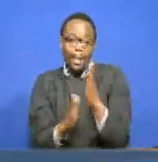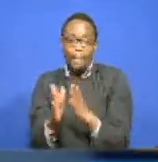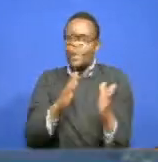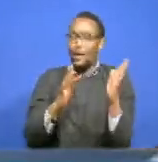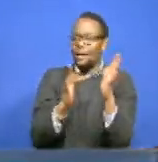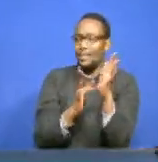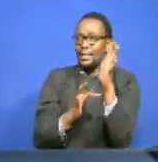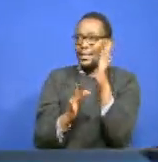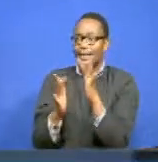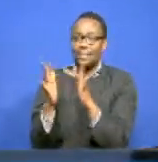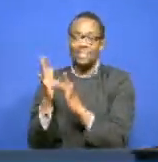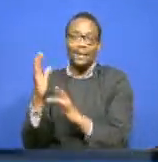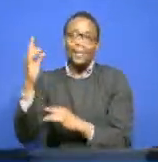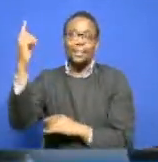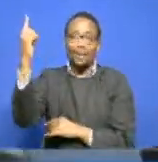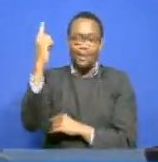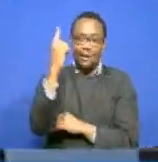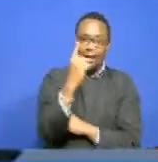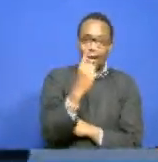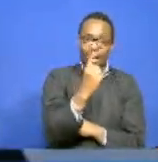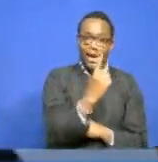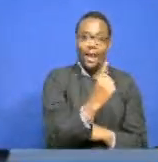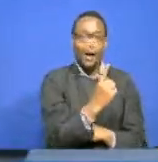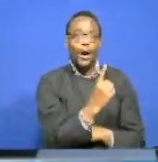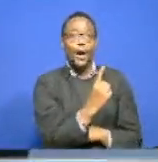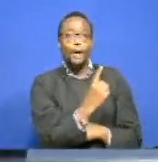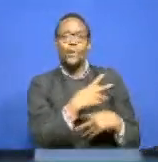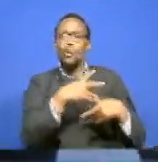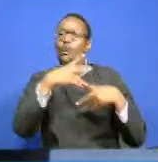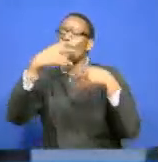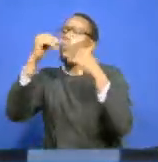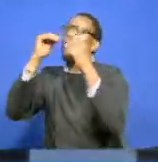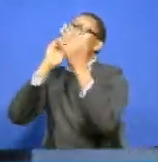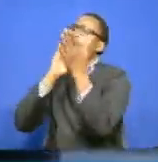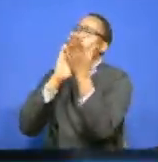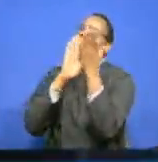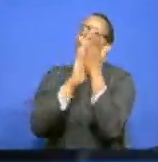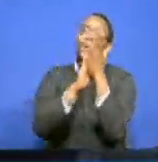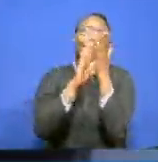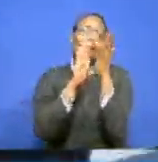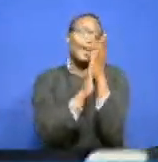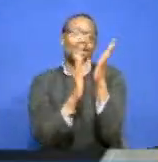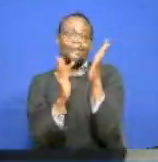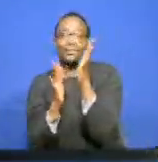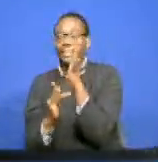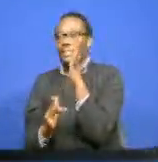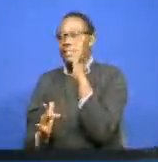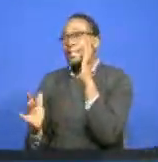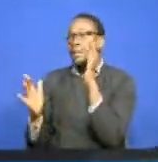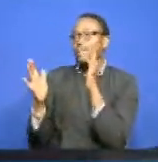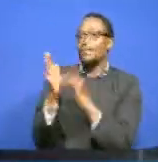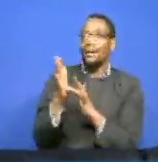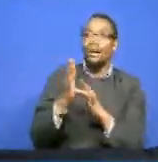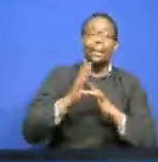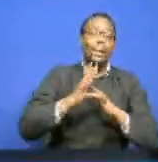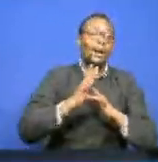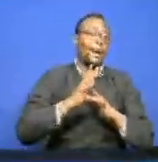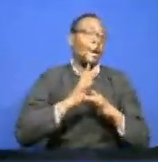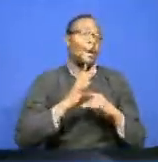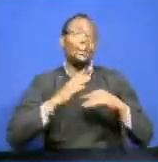Amen. Amen. Amen. Amen. Amen. Amen. Amen. Amen. Amen.